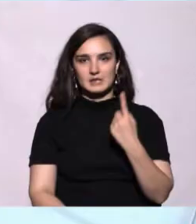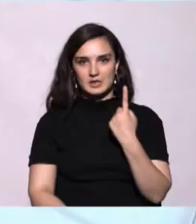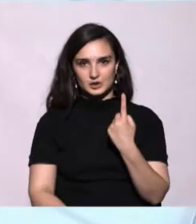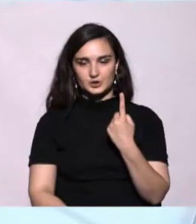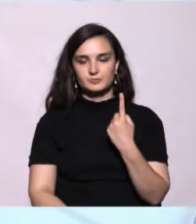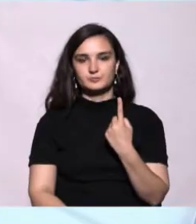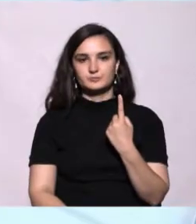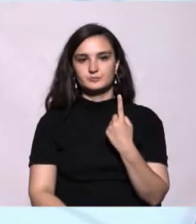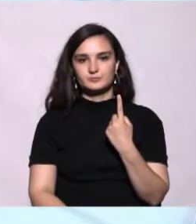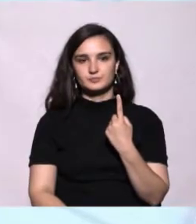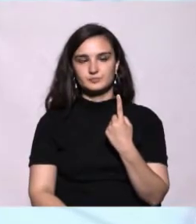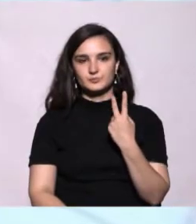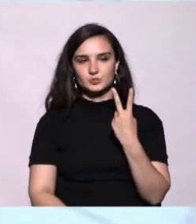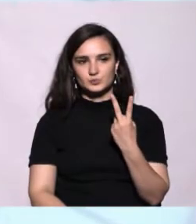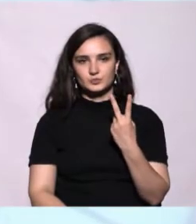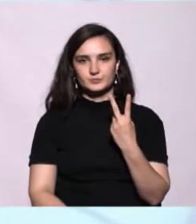One,